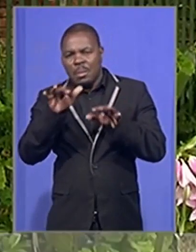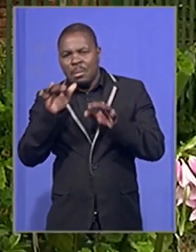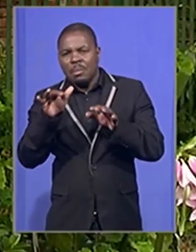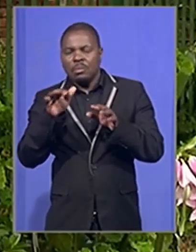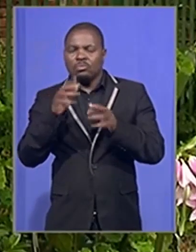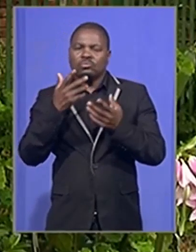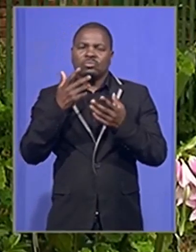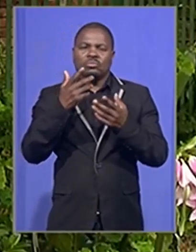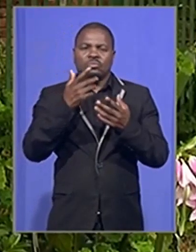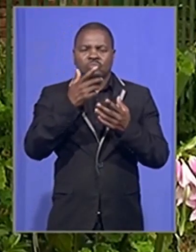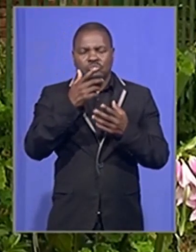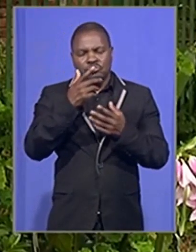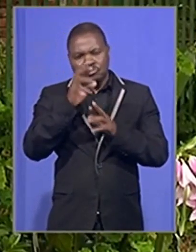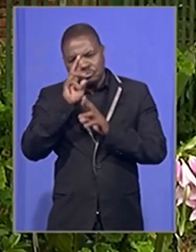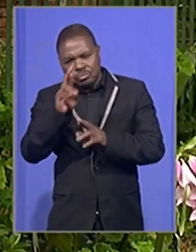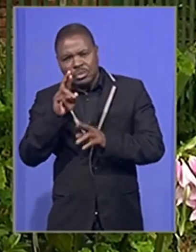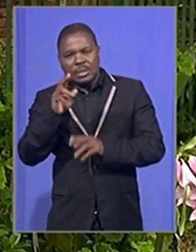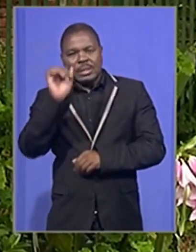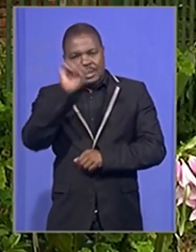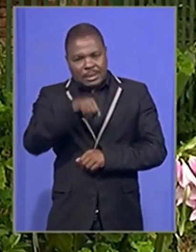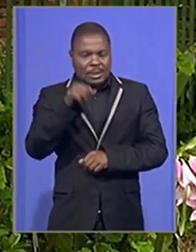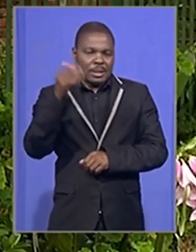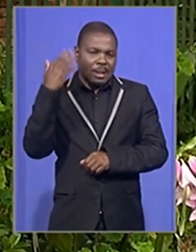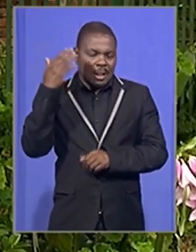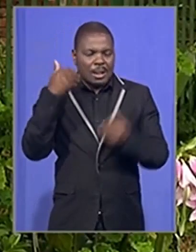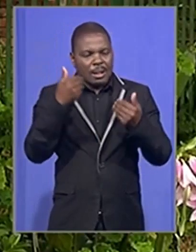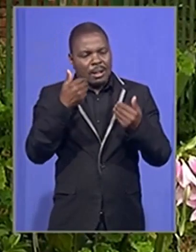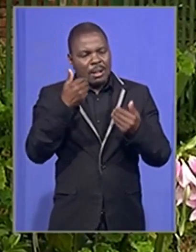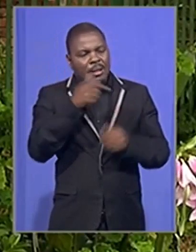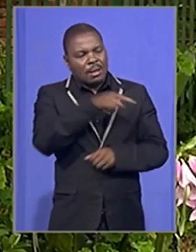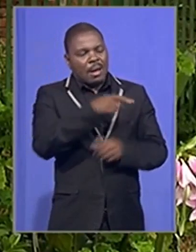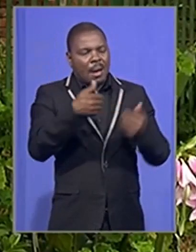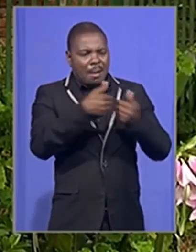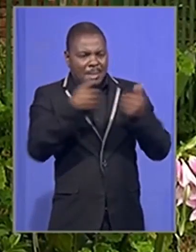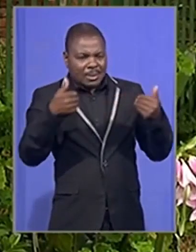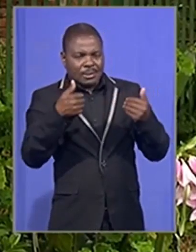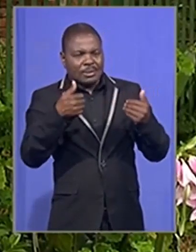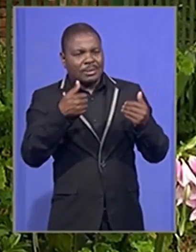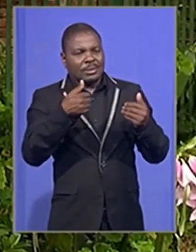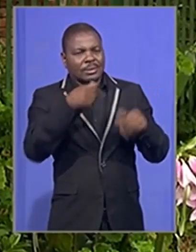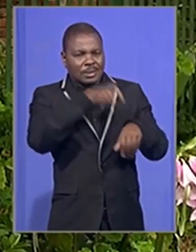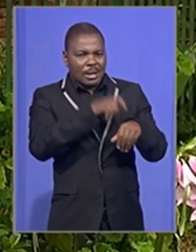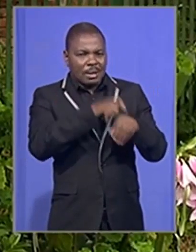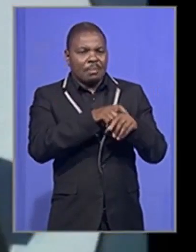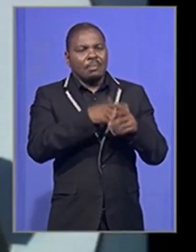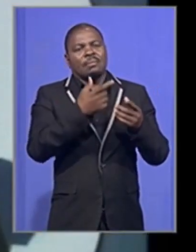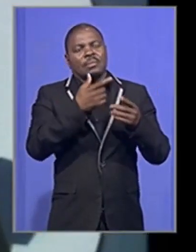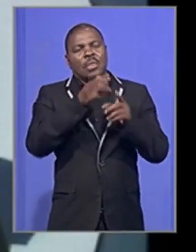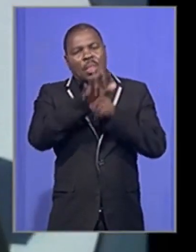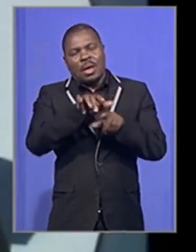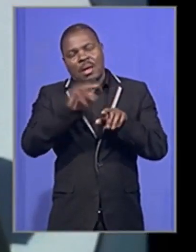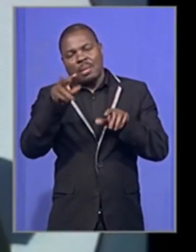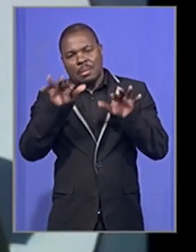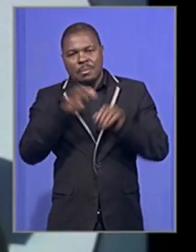respect for what the apartheid regime do to him as a person to other people.